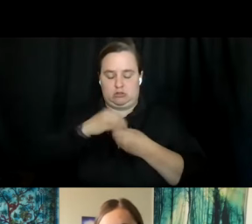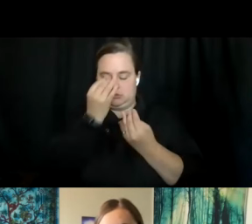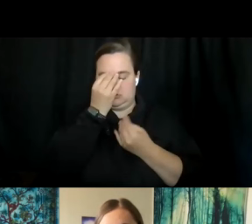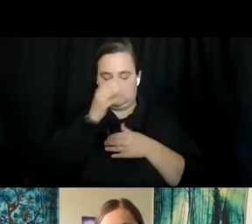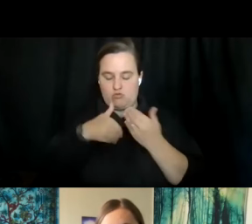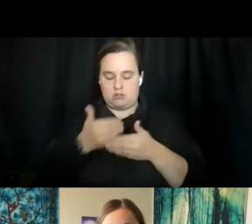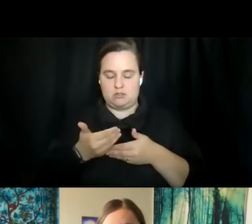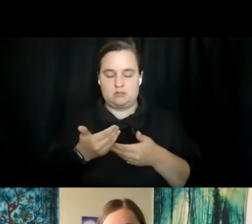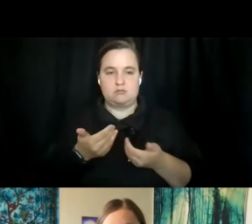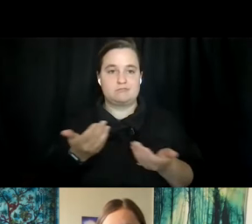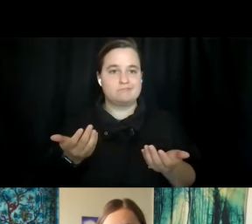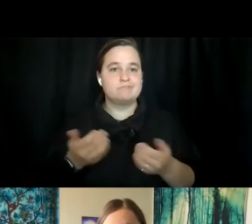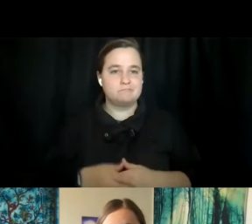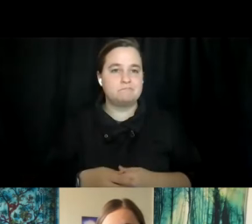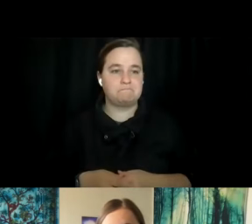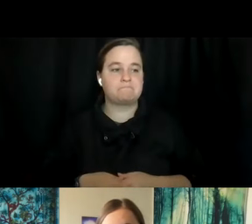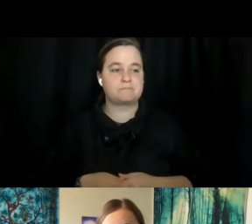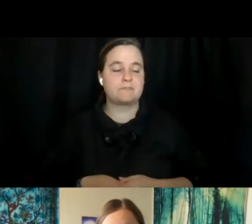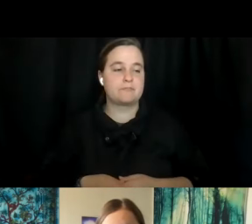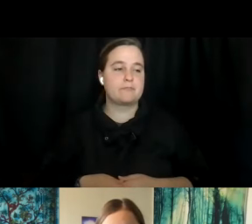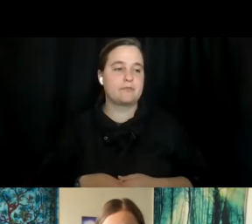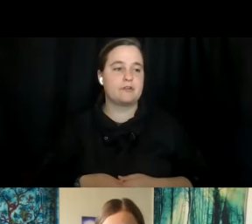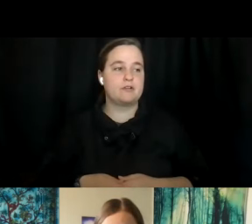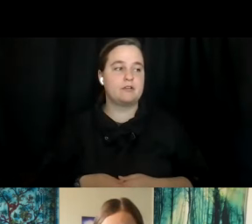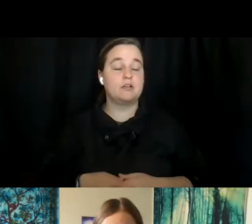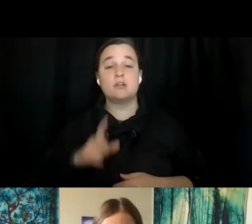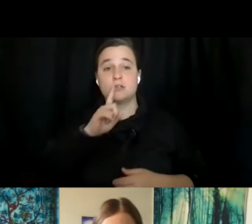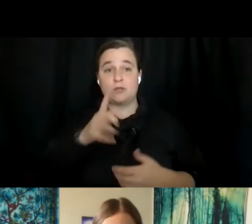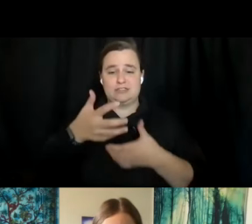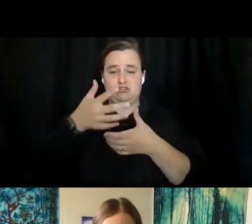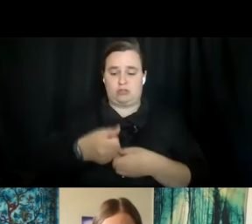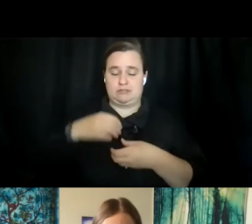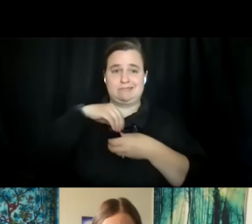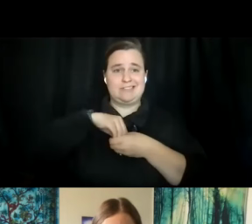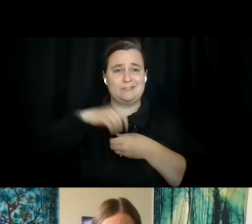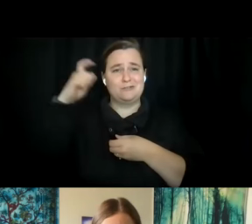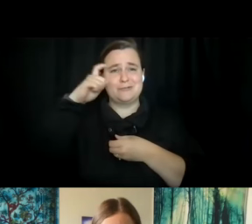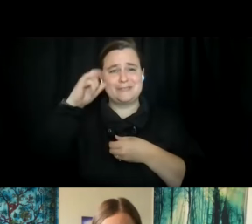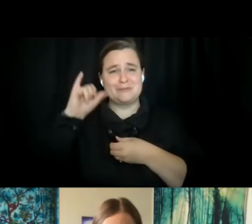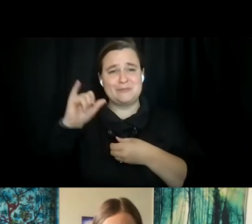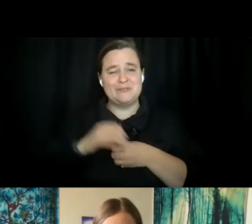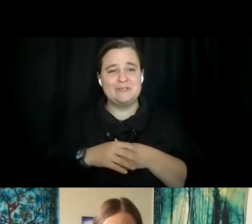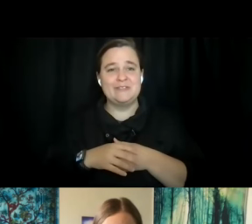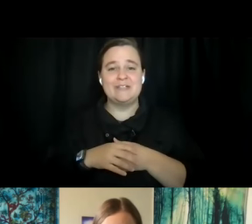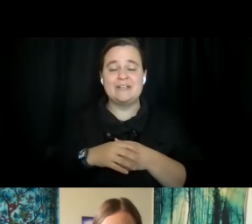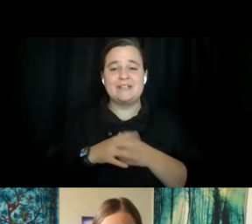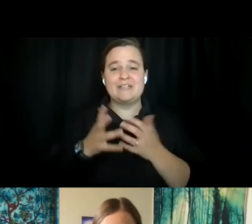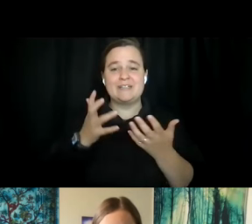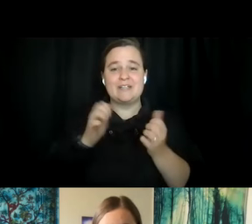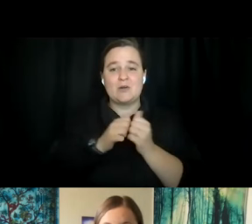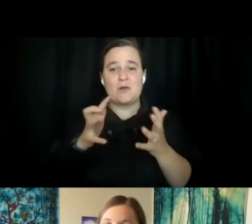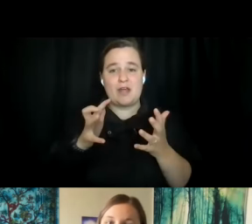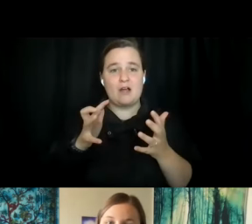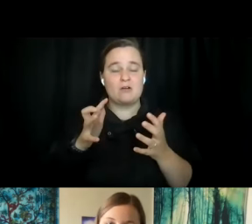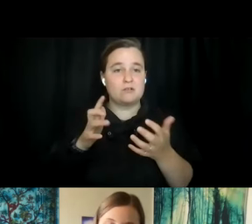happened. So yeah, and really trusting your inner wisdom too, without necessarily having to say